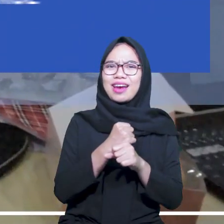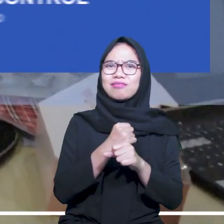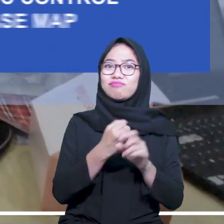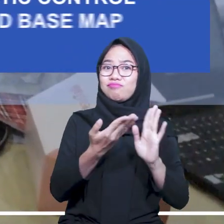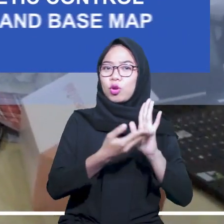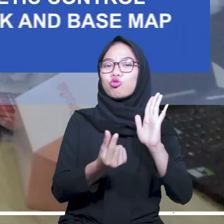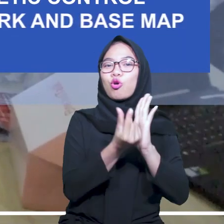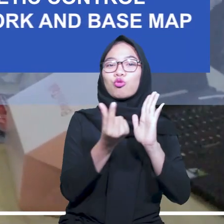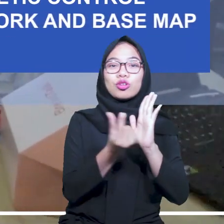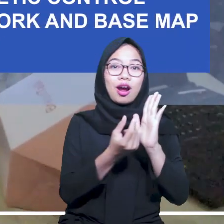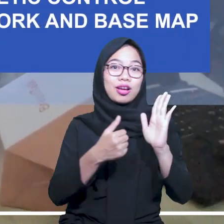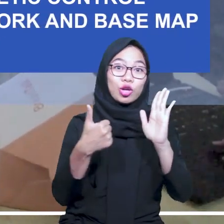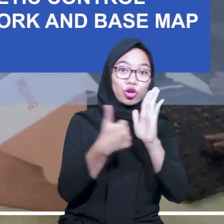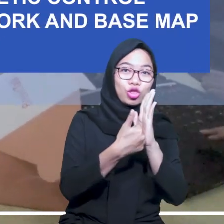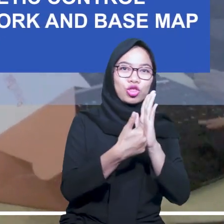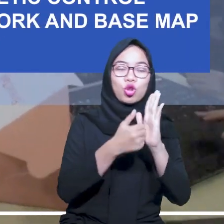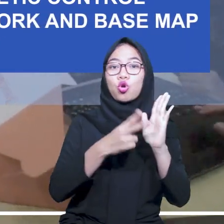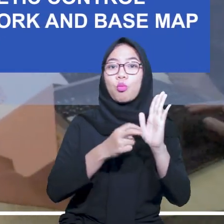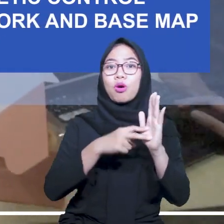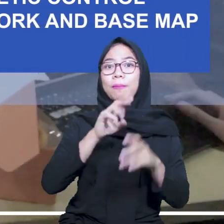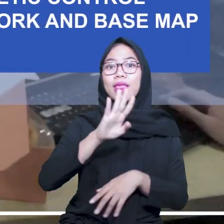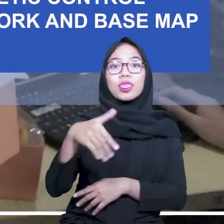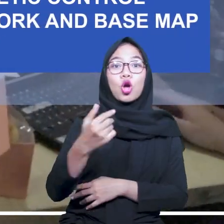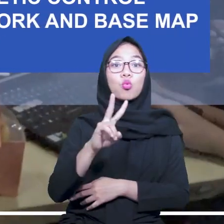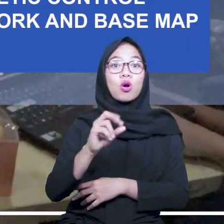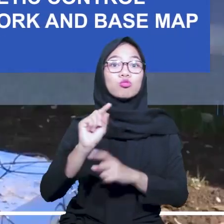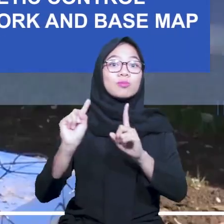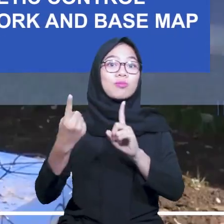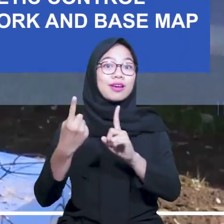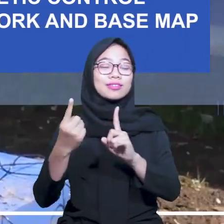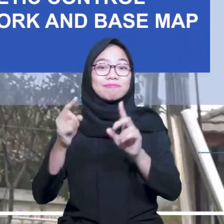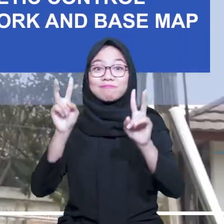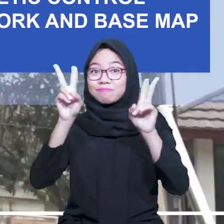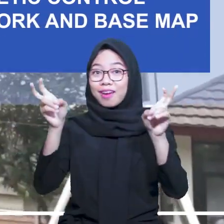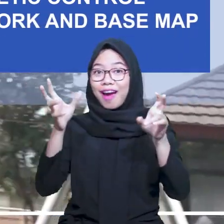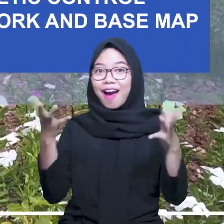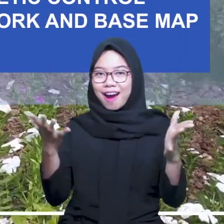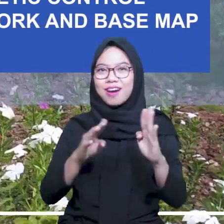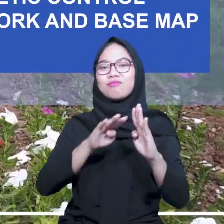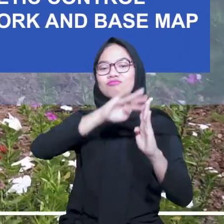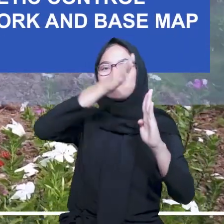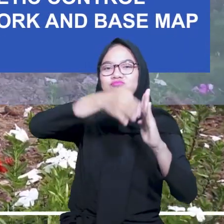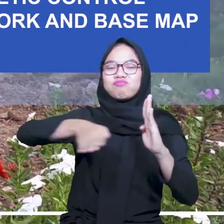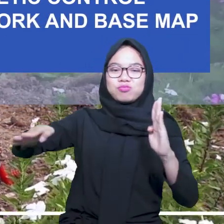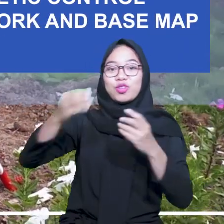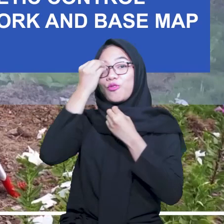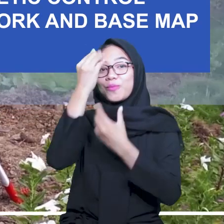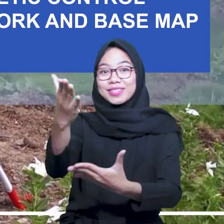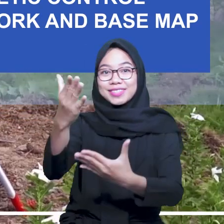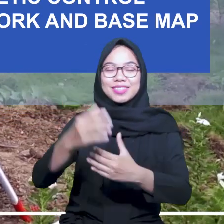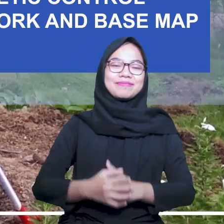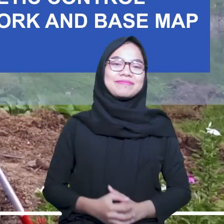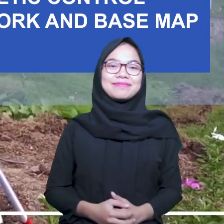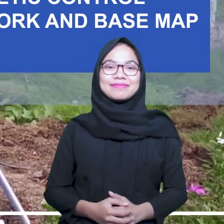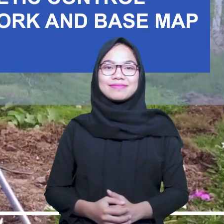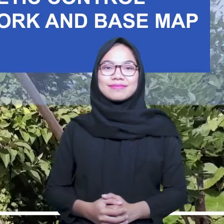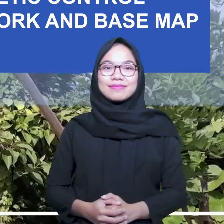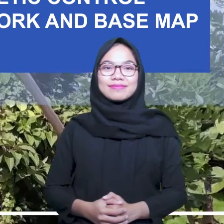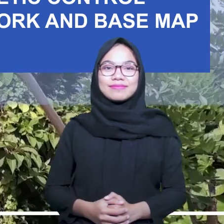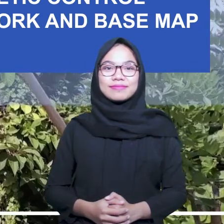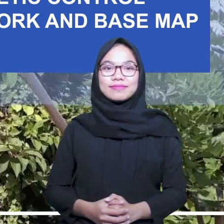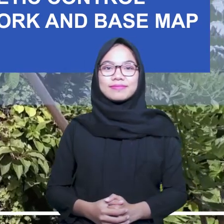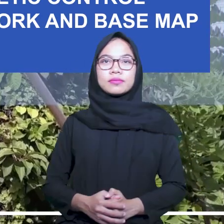BIG's obligations are set out under Law No. 4 of 2011 concerning geospatial